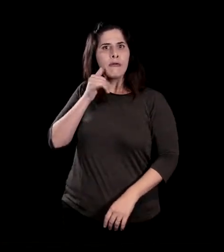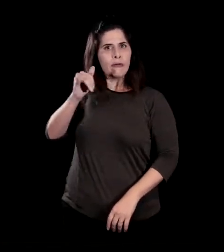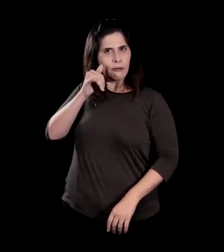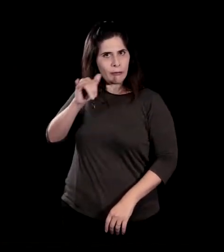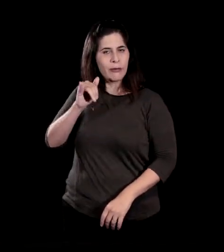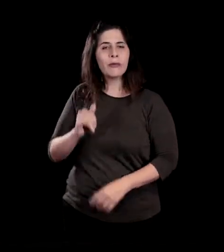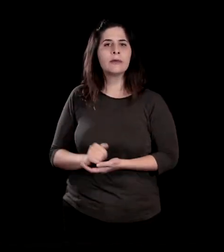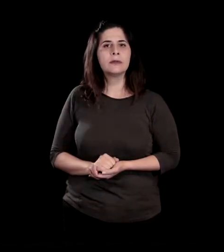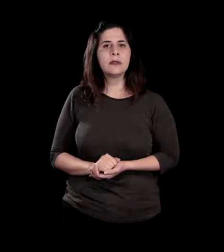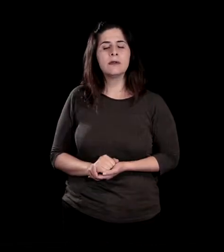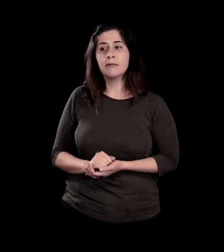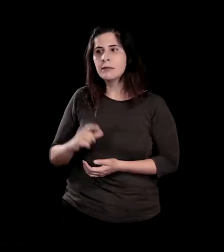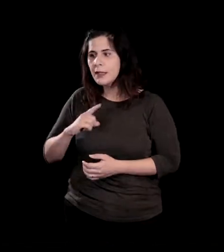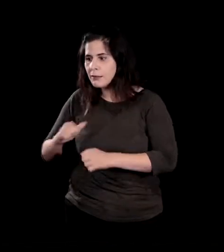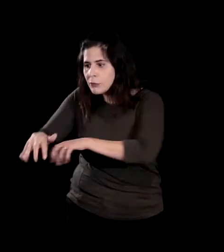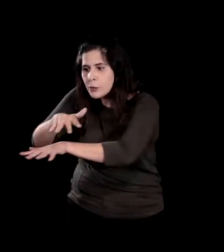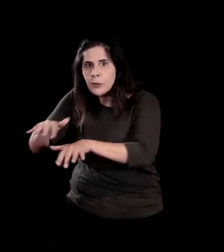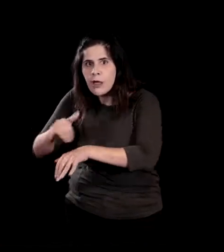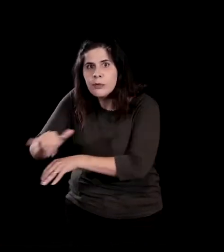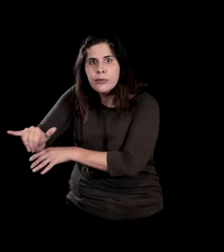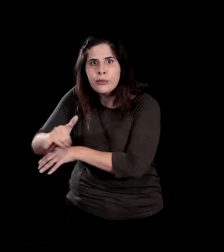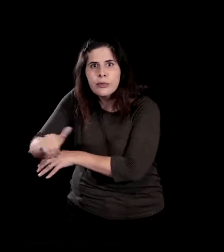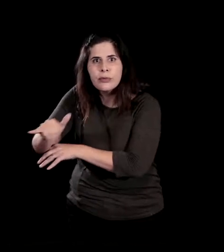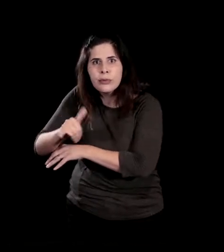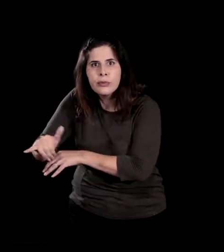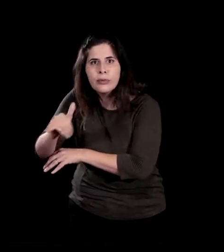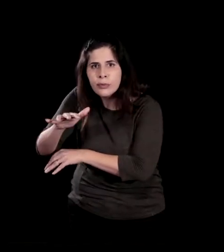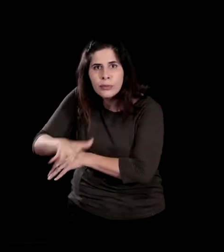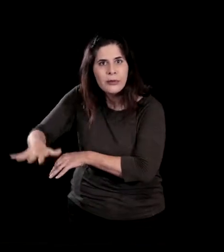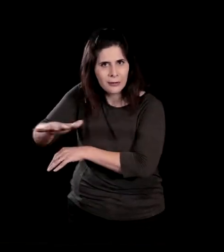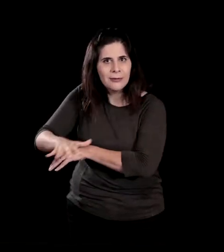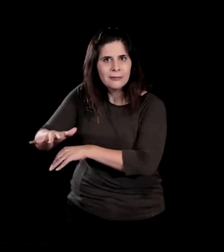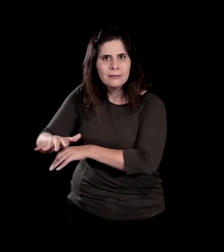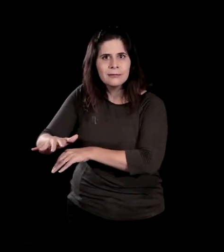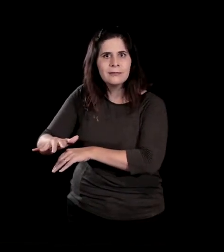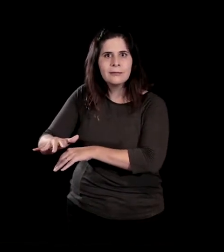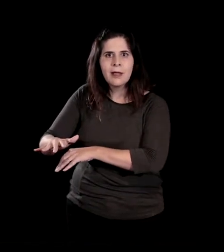100,000 volt, so it's an electric field at the same time. Then